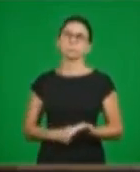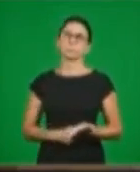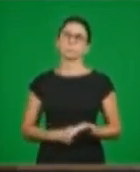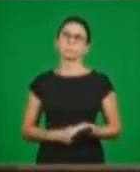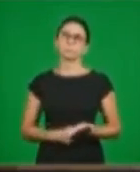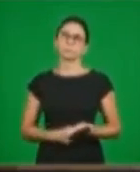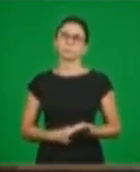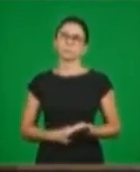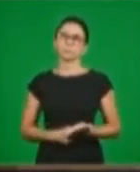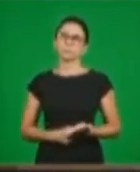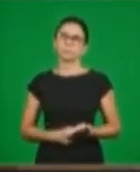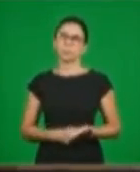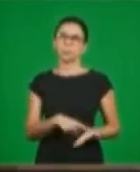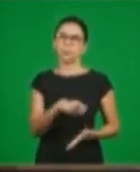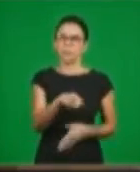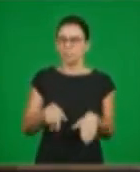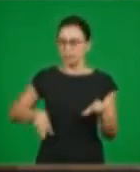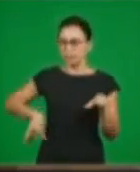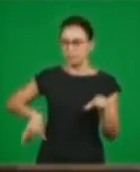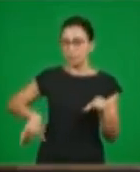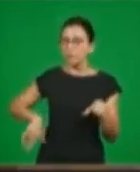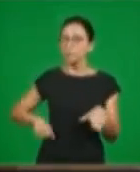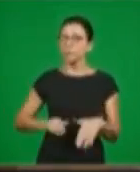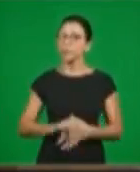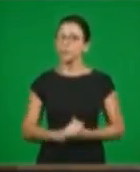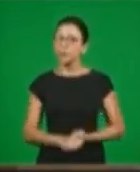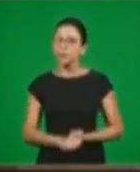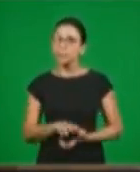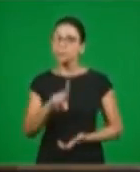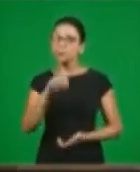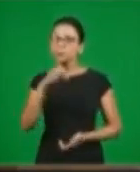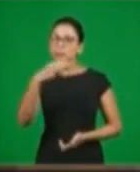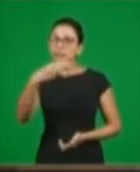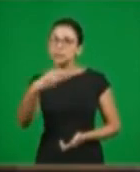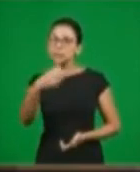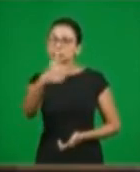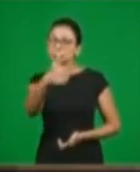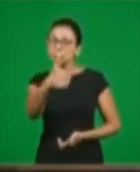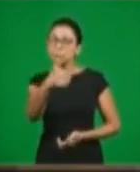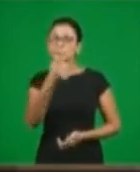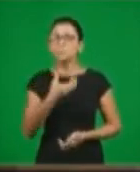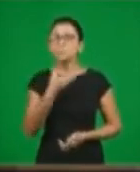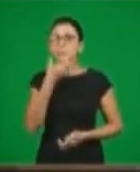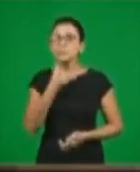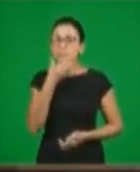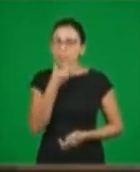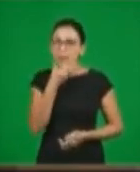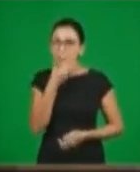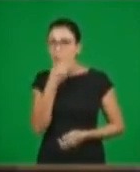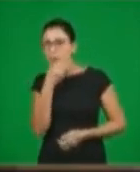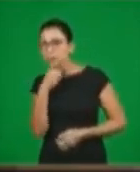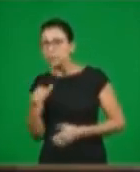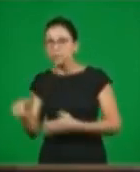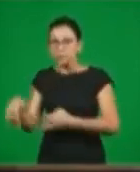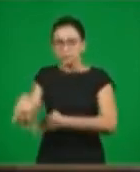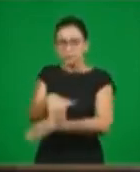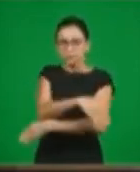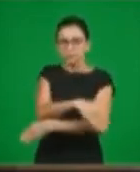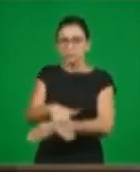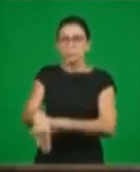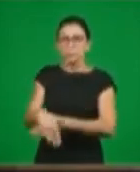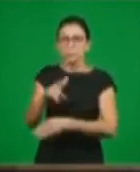what we have to do is not, it is, it's not, it is the shore of the